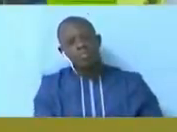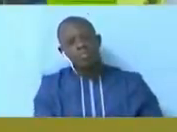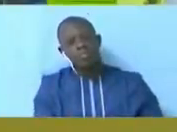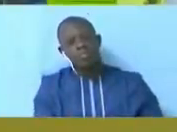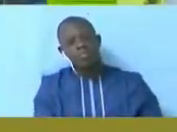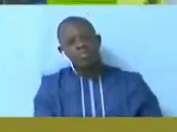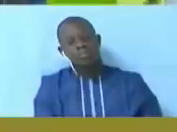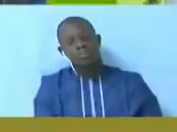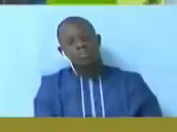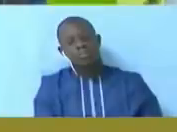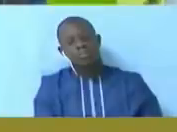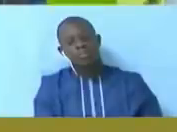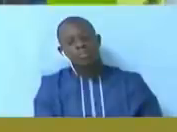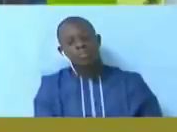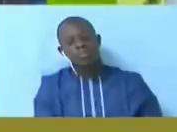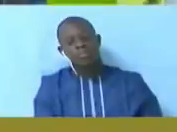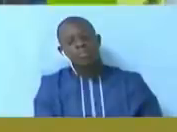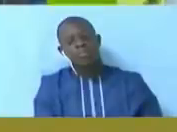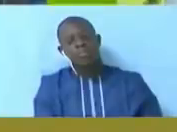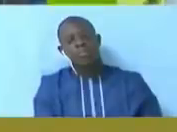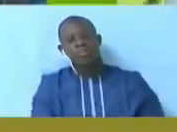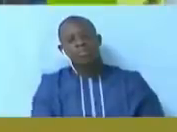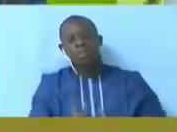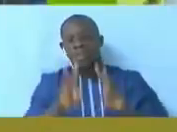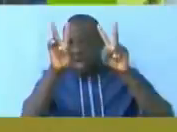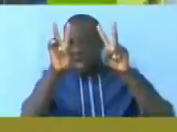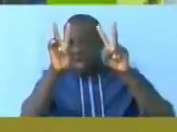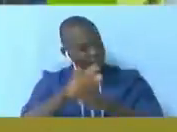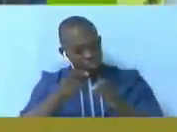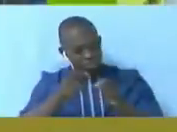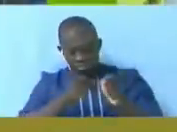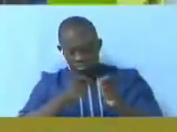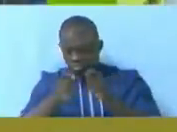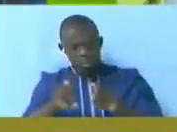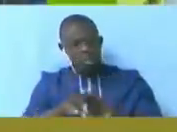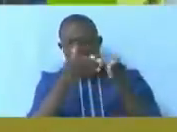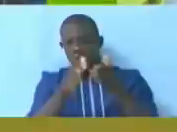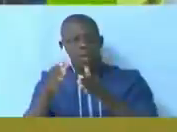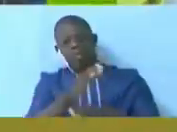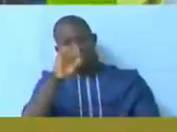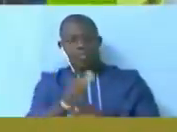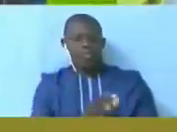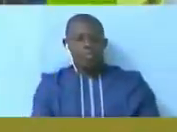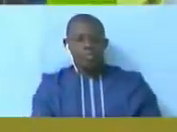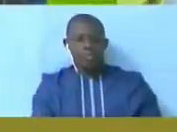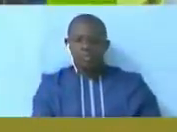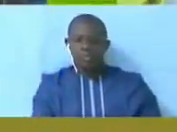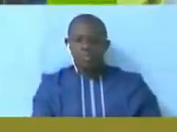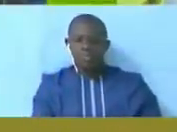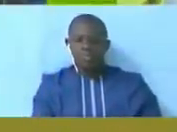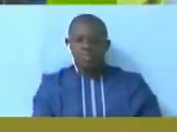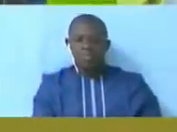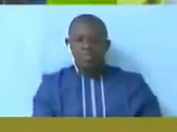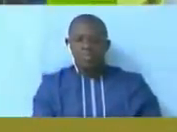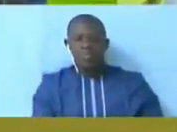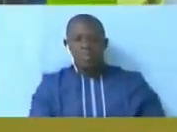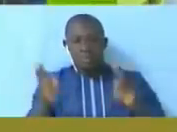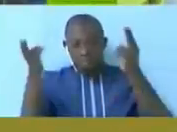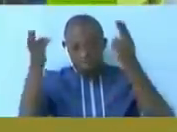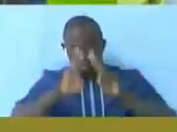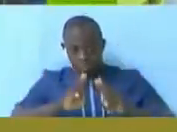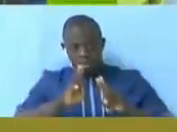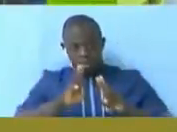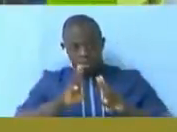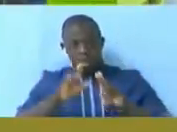system. Jamme kul gani na kul landa tambi tamandi lenu. Judiciary was firmly in his grip. Ya je